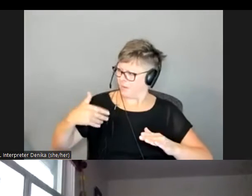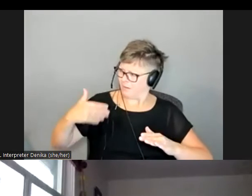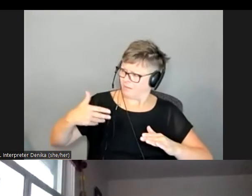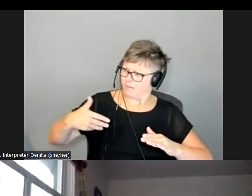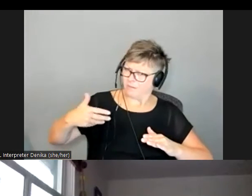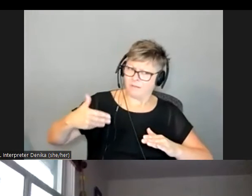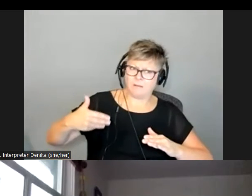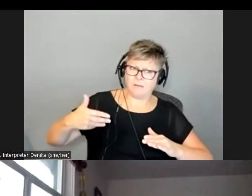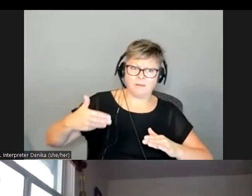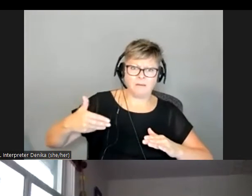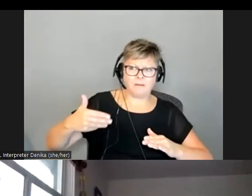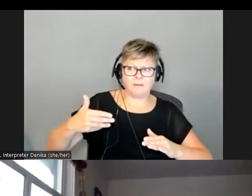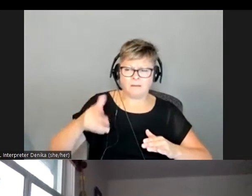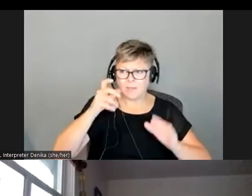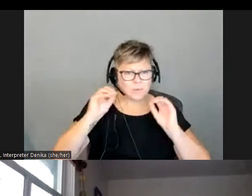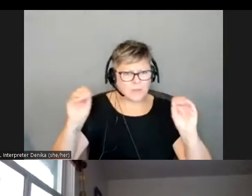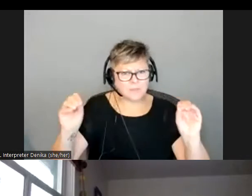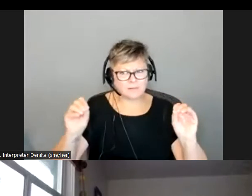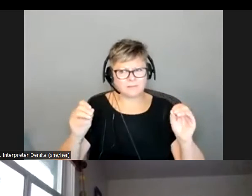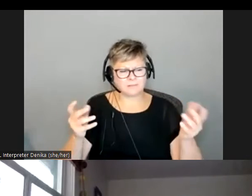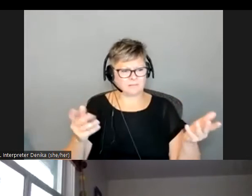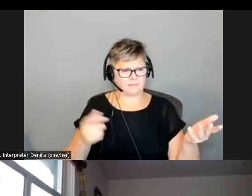And this is supposed to be a progressive